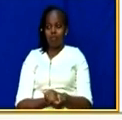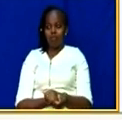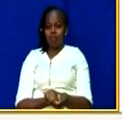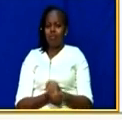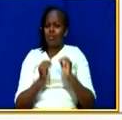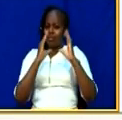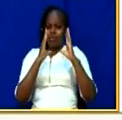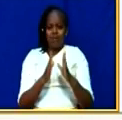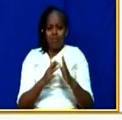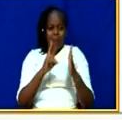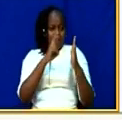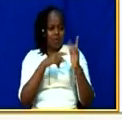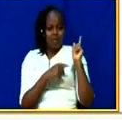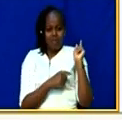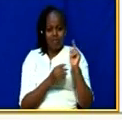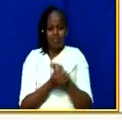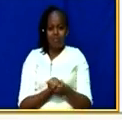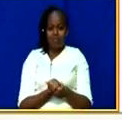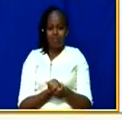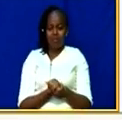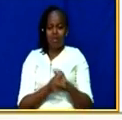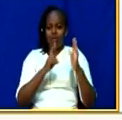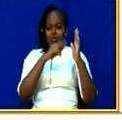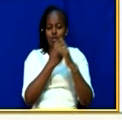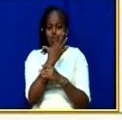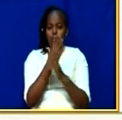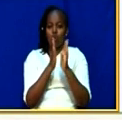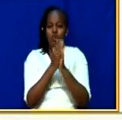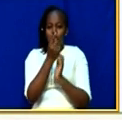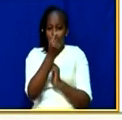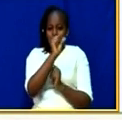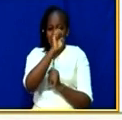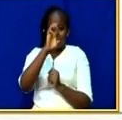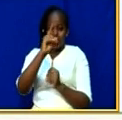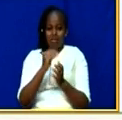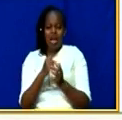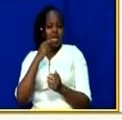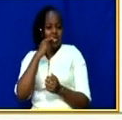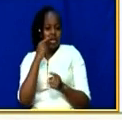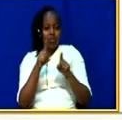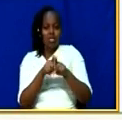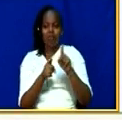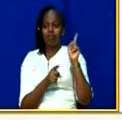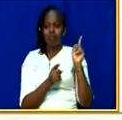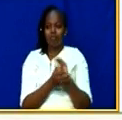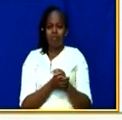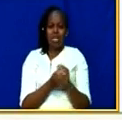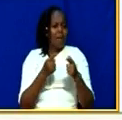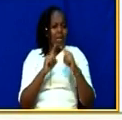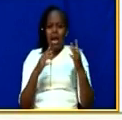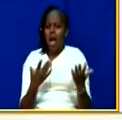Mwalimu here. Can you read for me those crops with tiny seeds? A carrot. A carrot? What? I know,